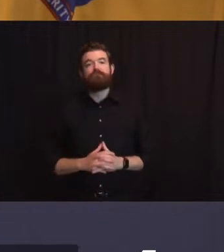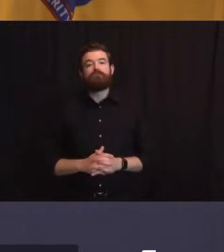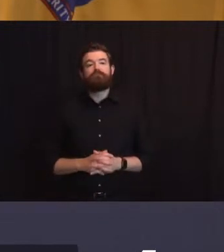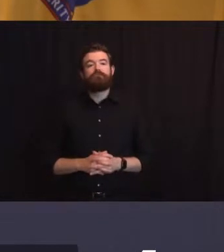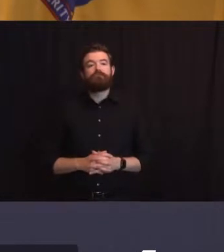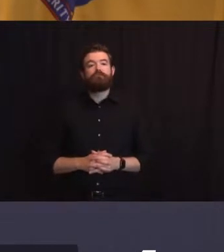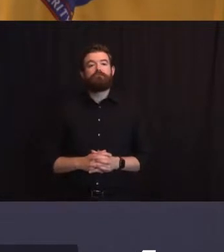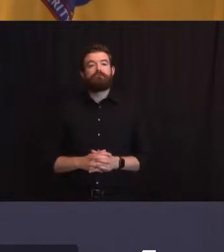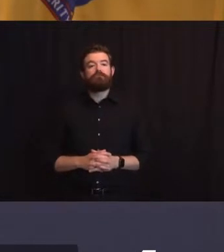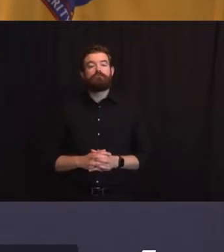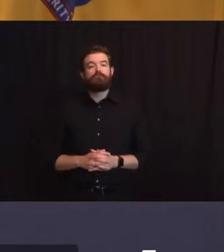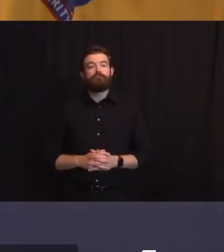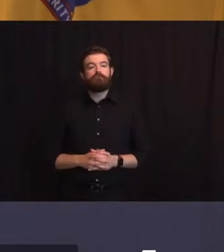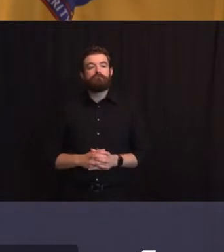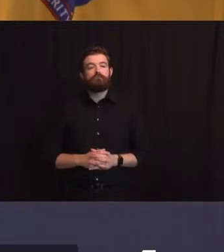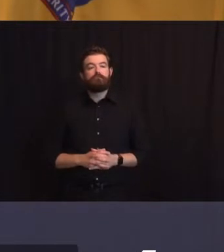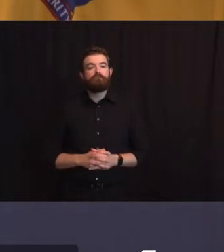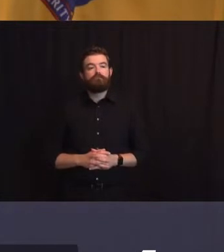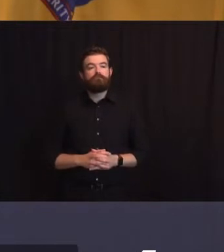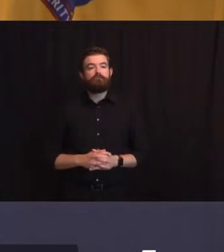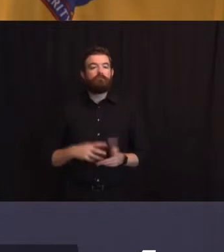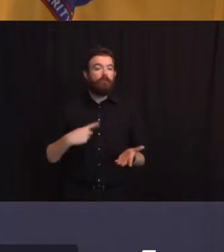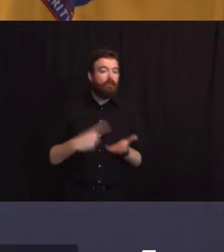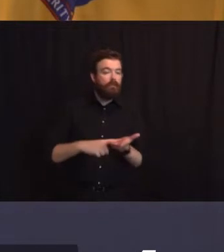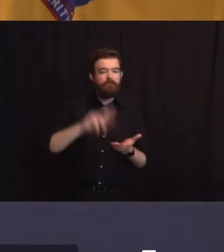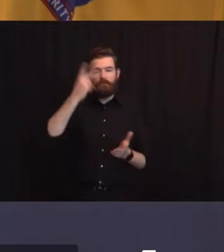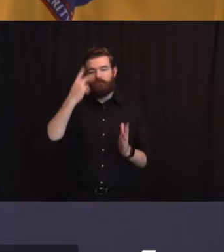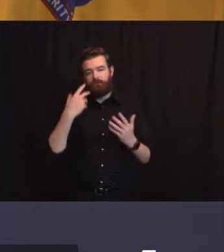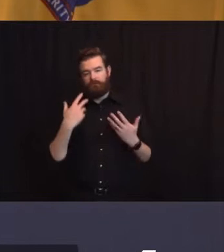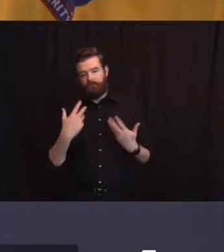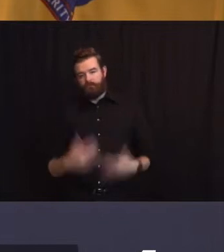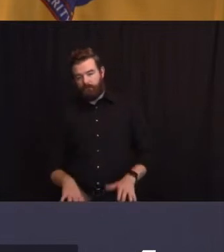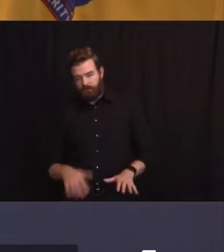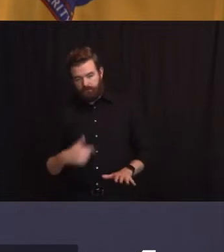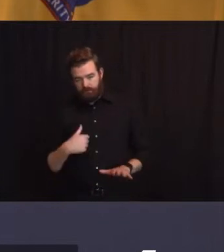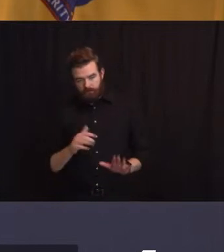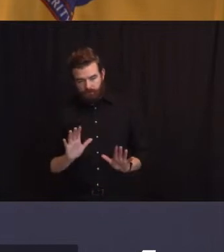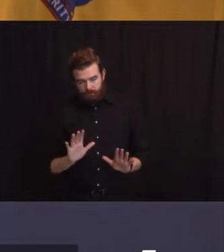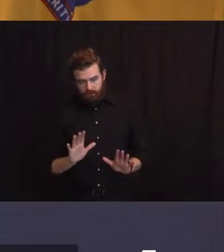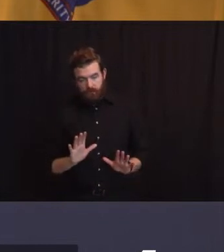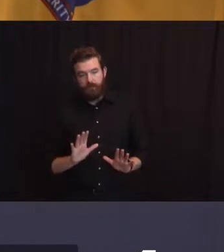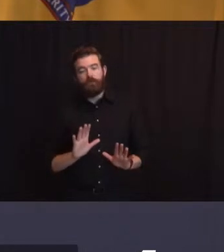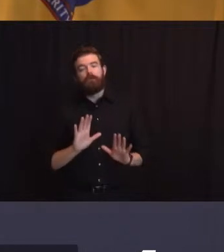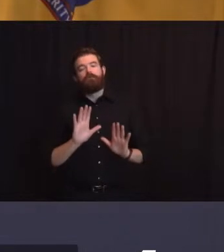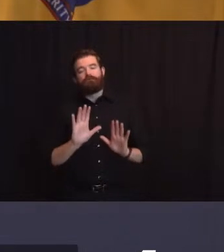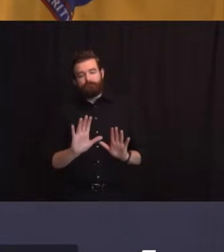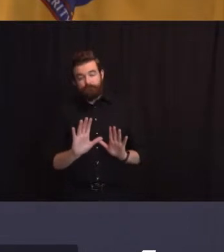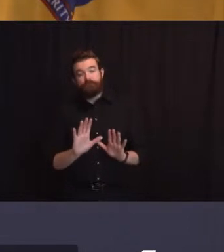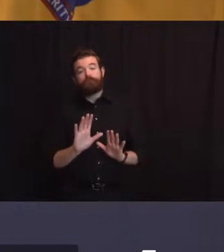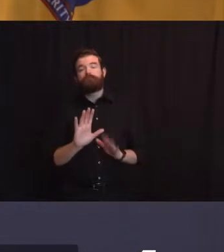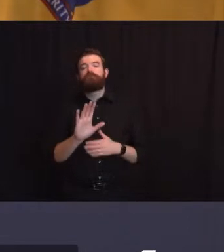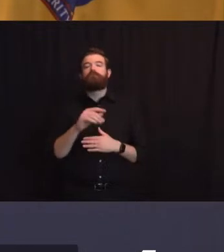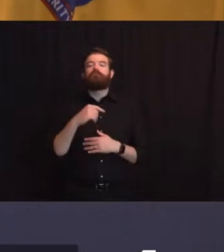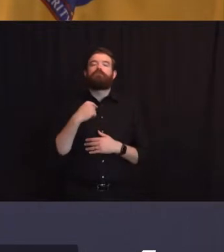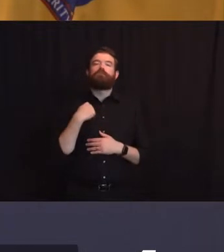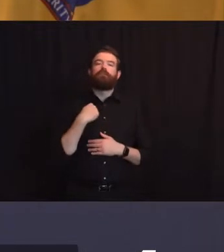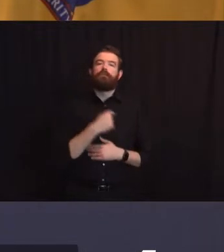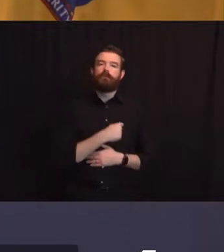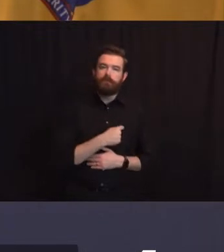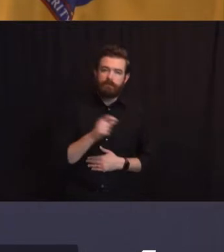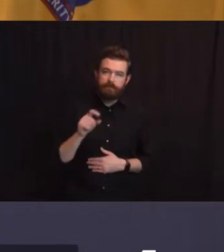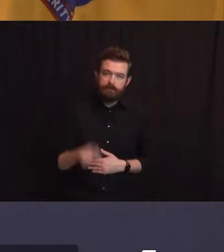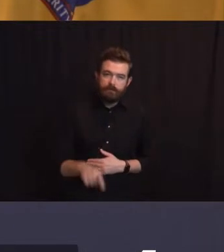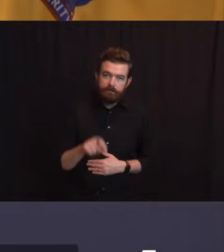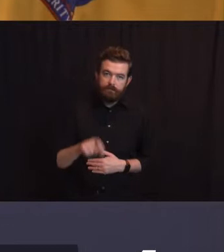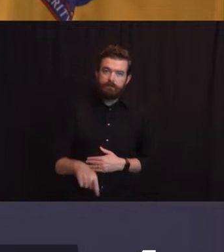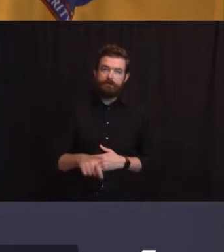Again, I don't want to get into politics here, but it's why we need to put a belt and suspenders on reproductive rights